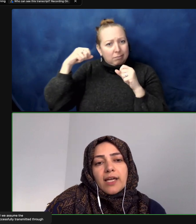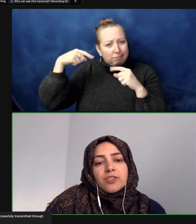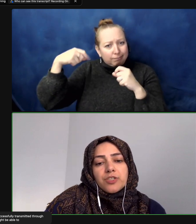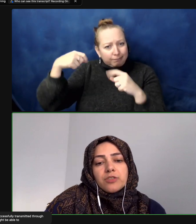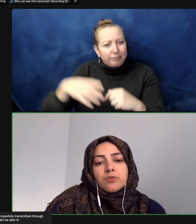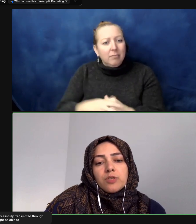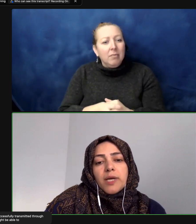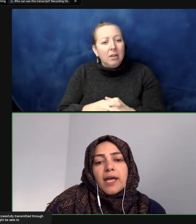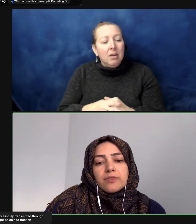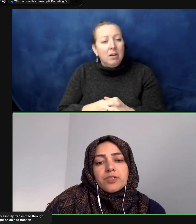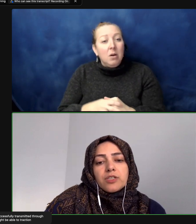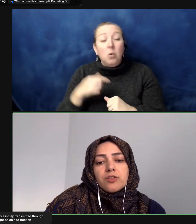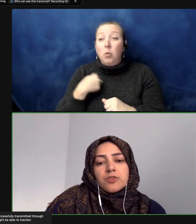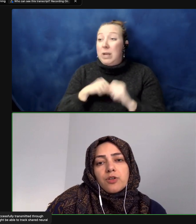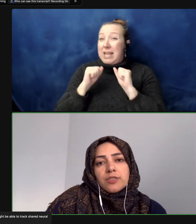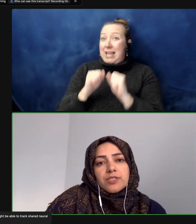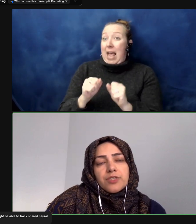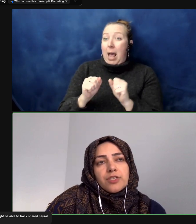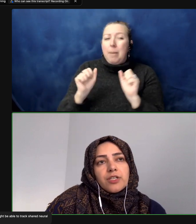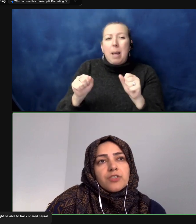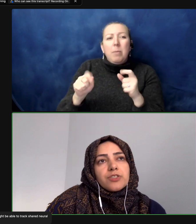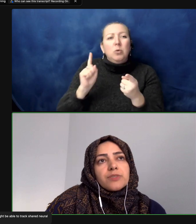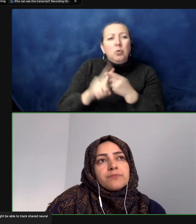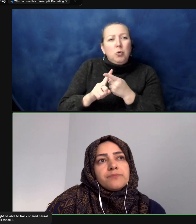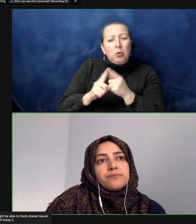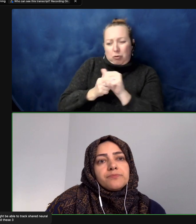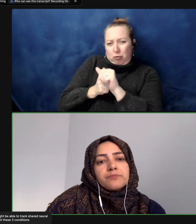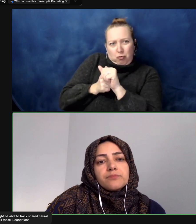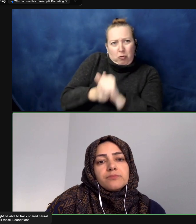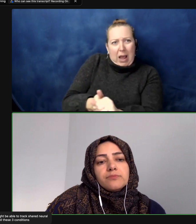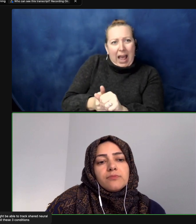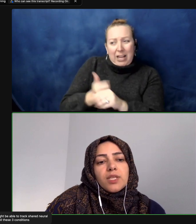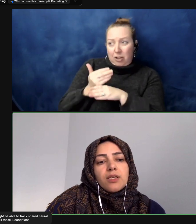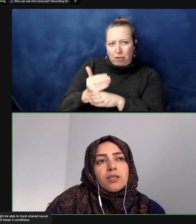to track shared neural patterns across all these three conditions.